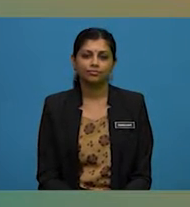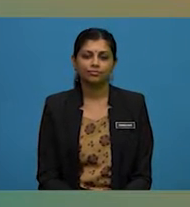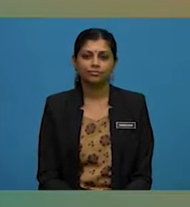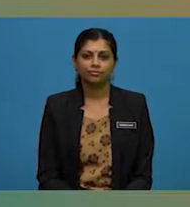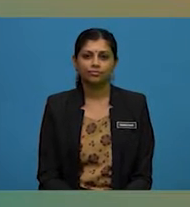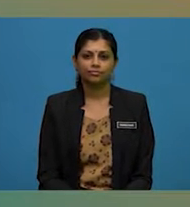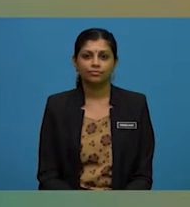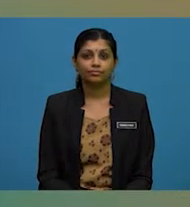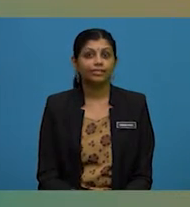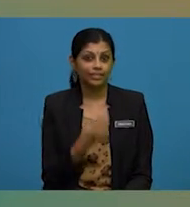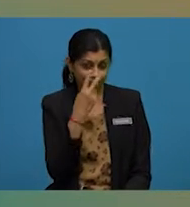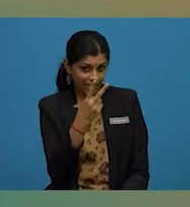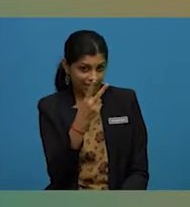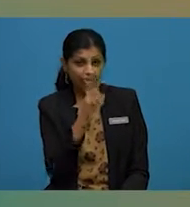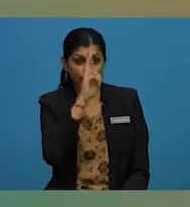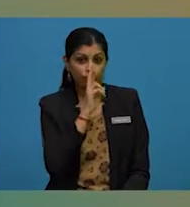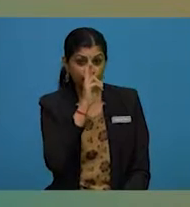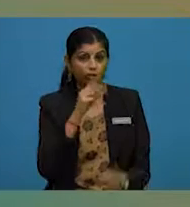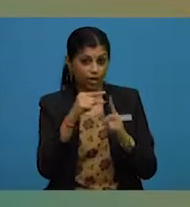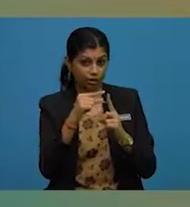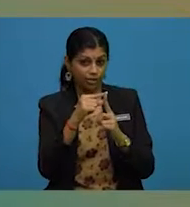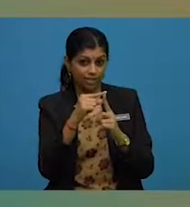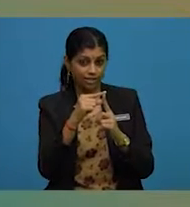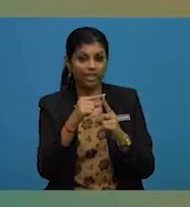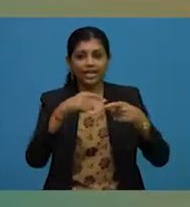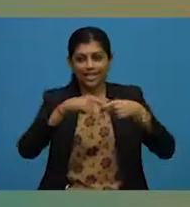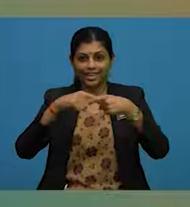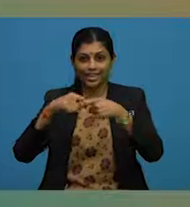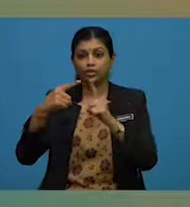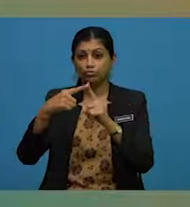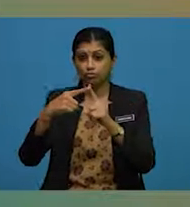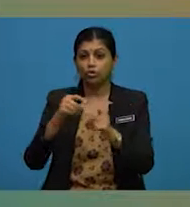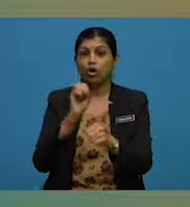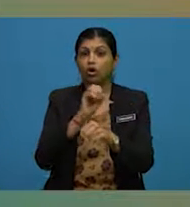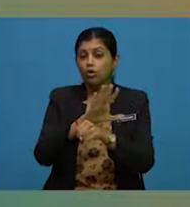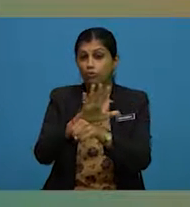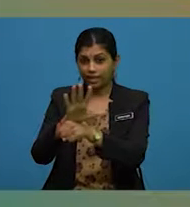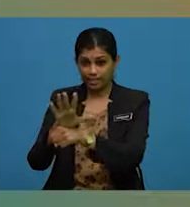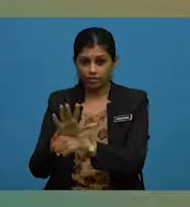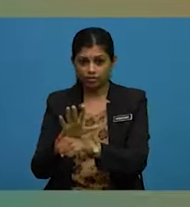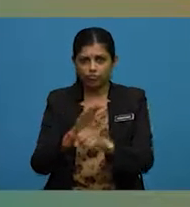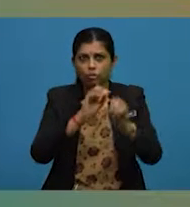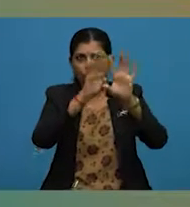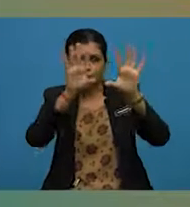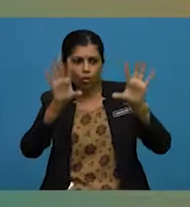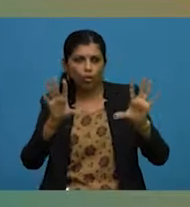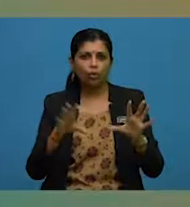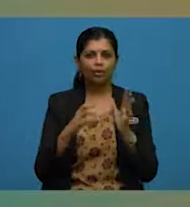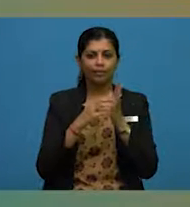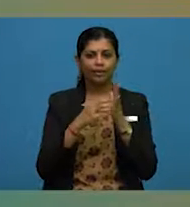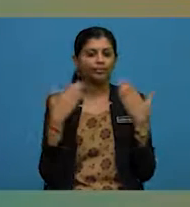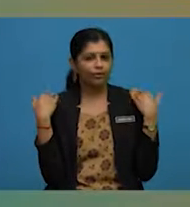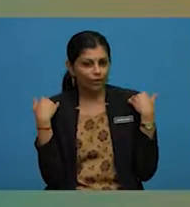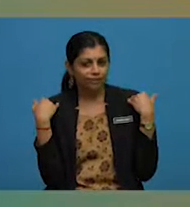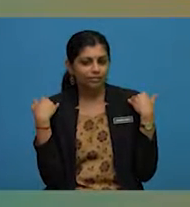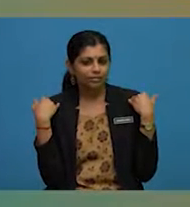Yes, these words are connected to COVID-19. They are found all over the paragraph.